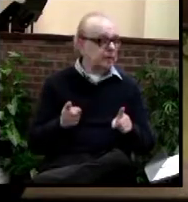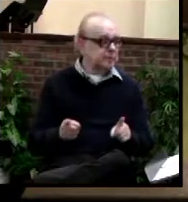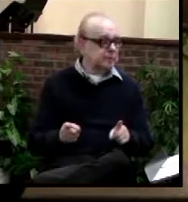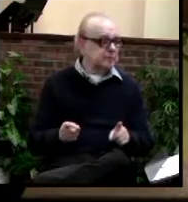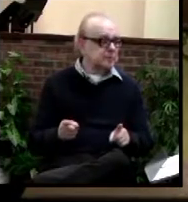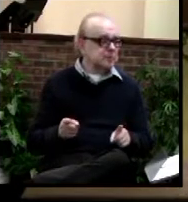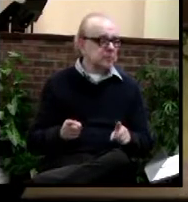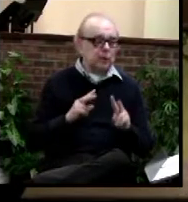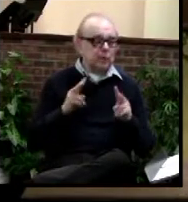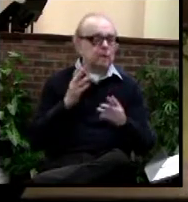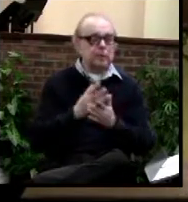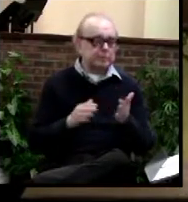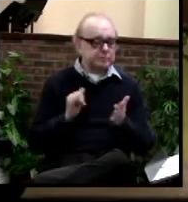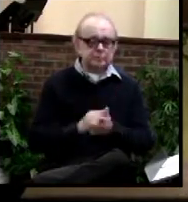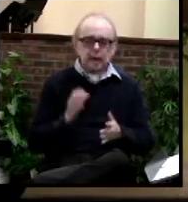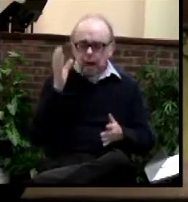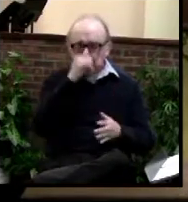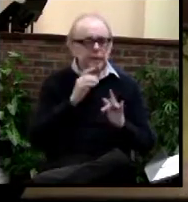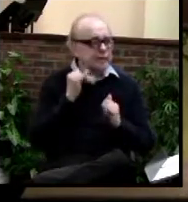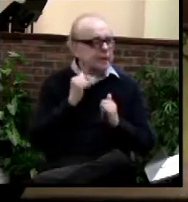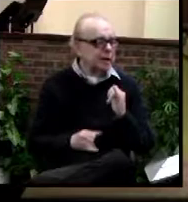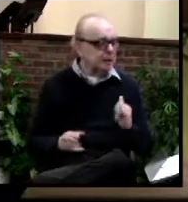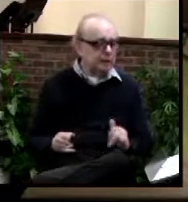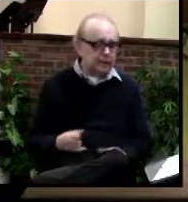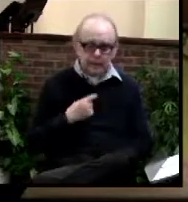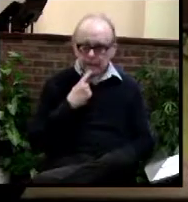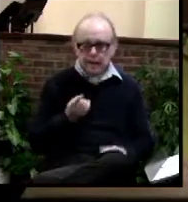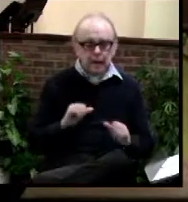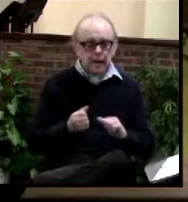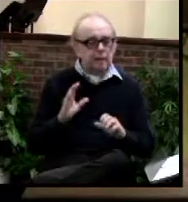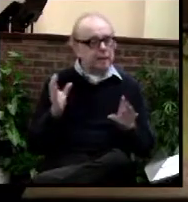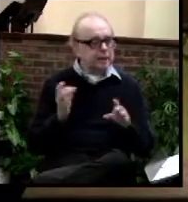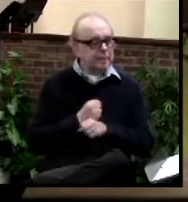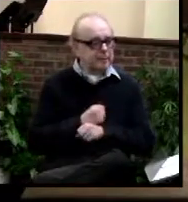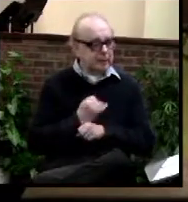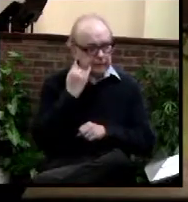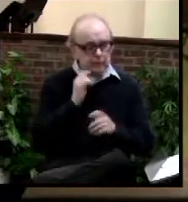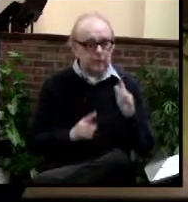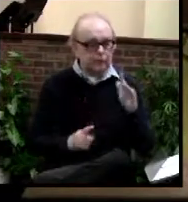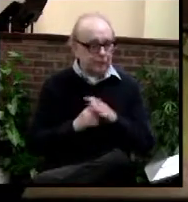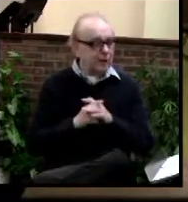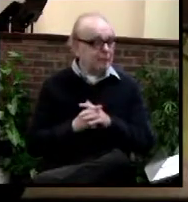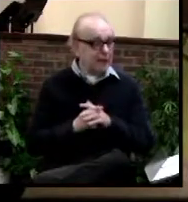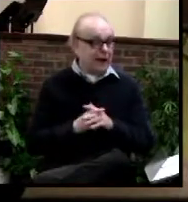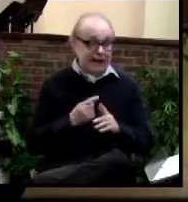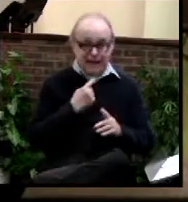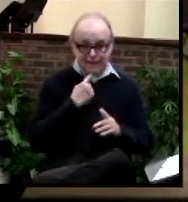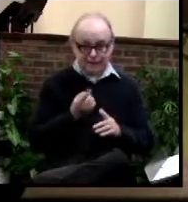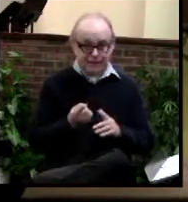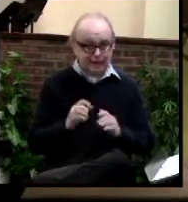part of it. But I'll miss the ending. I can tell you how it'll end if you don't show up.